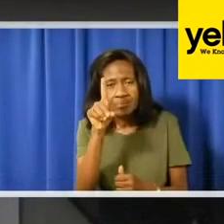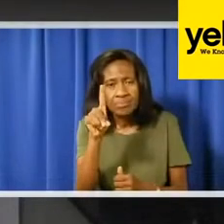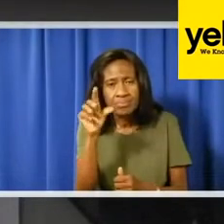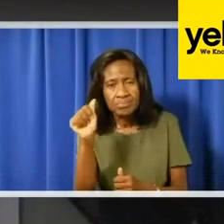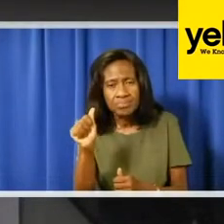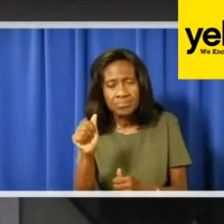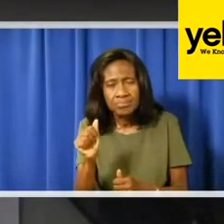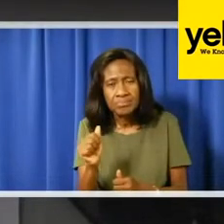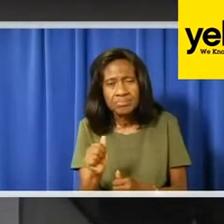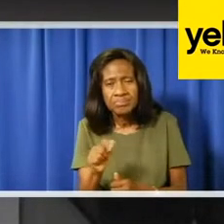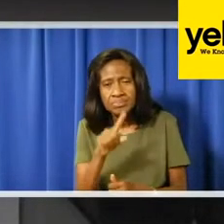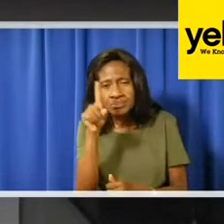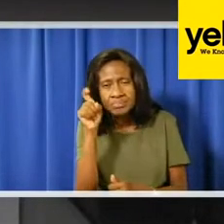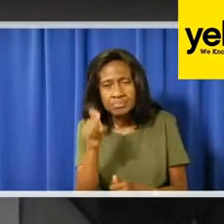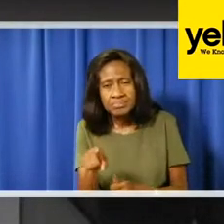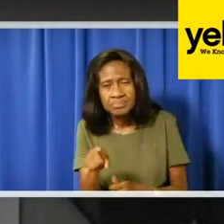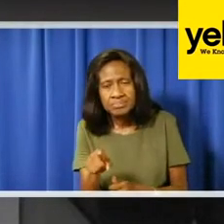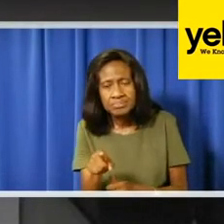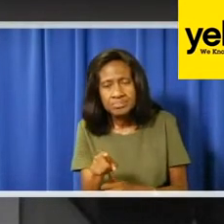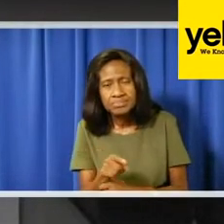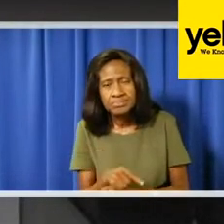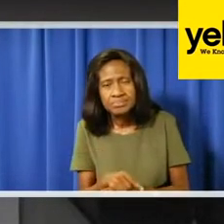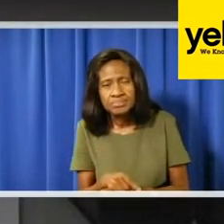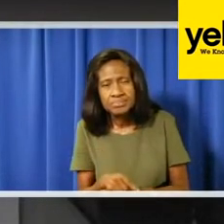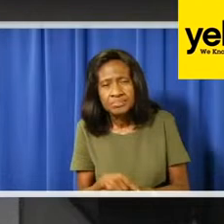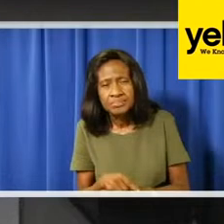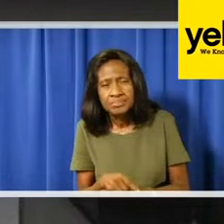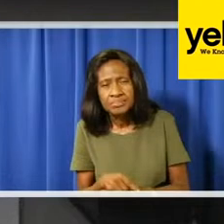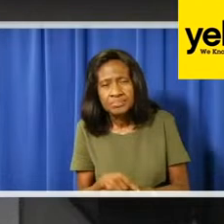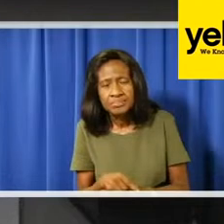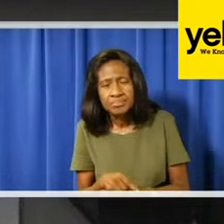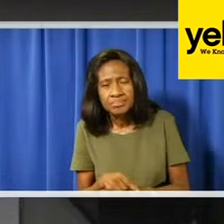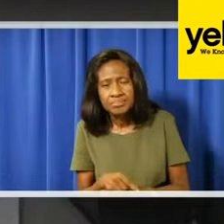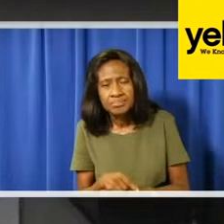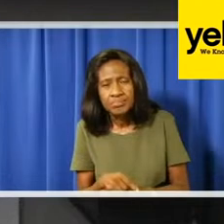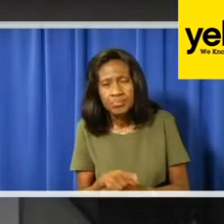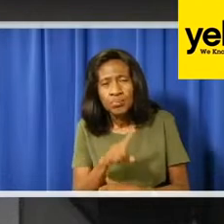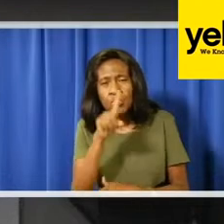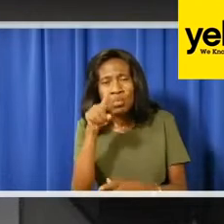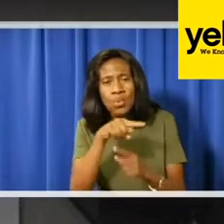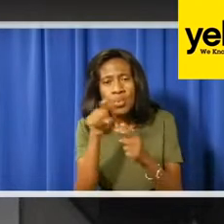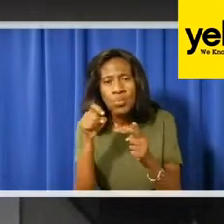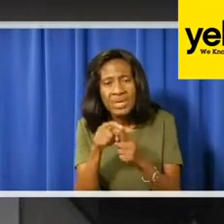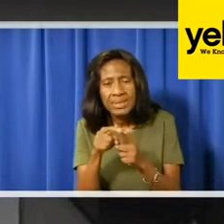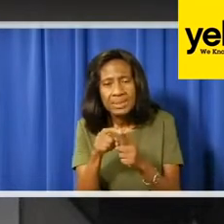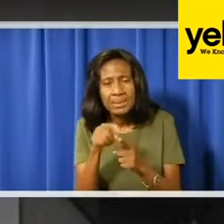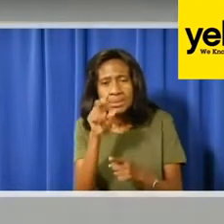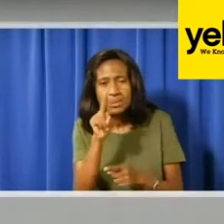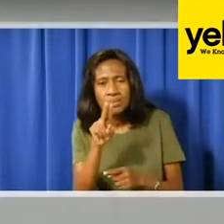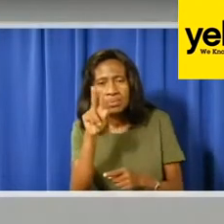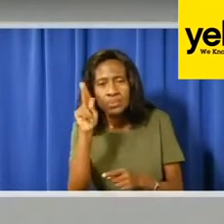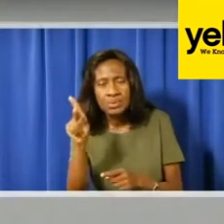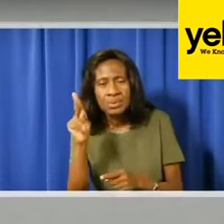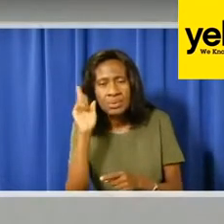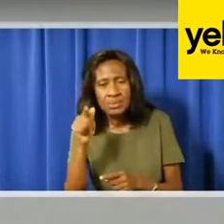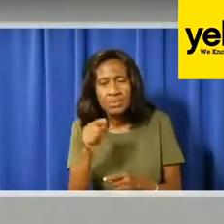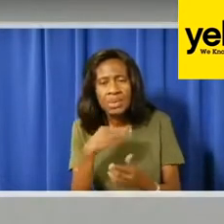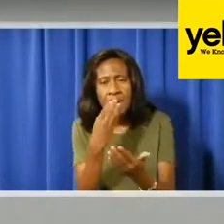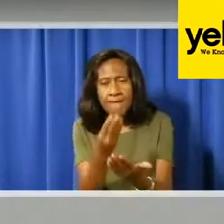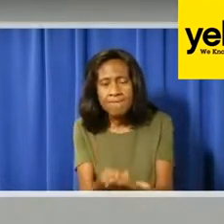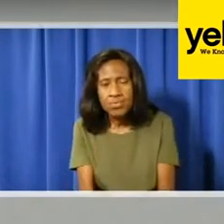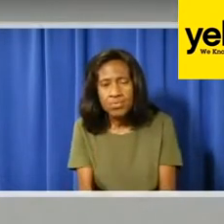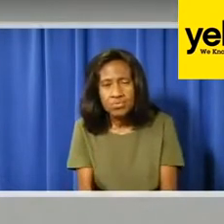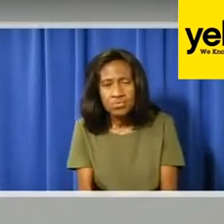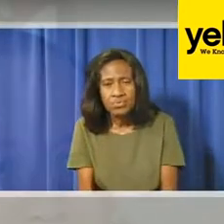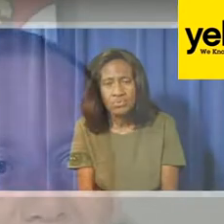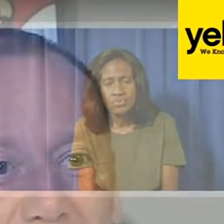yet. Are you able to confirm or speak to the timeline on approval from the UK on the vaccine? Well, I mean, it is